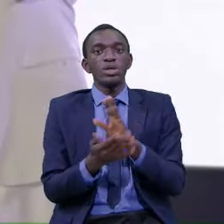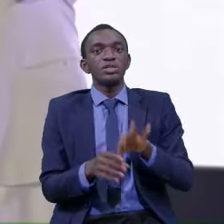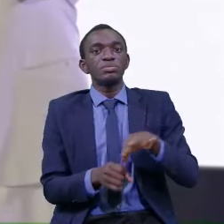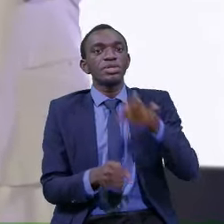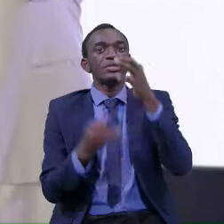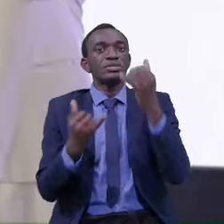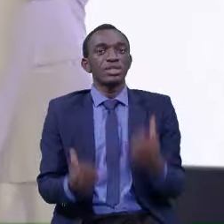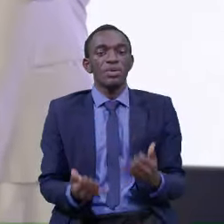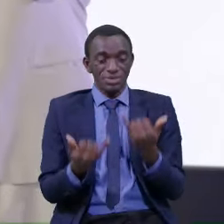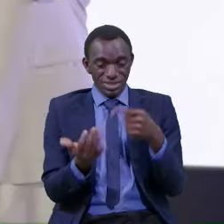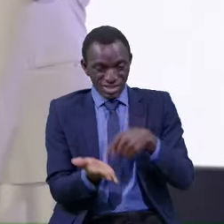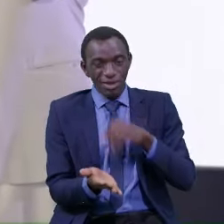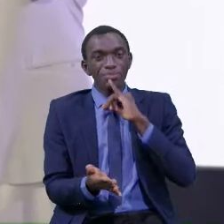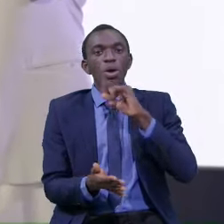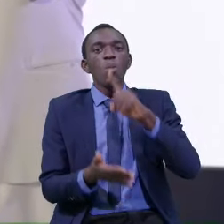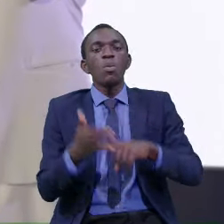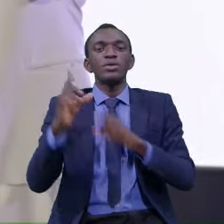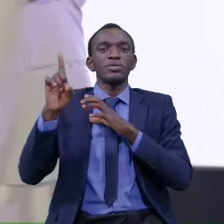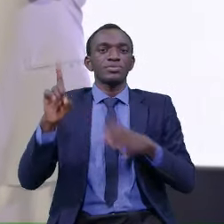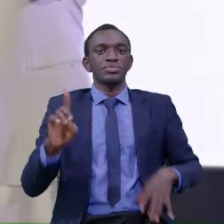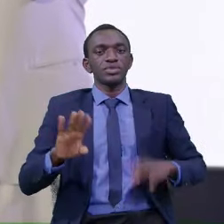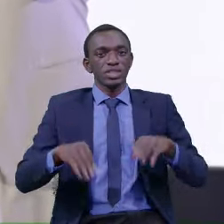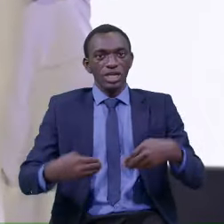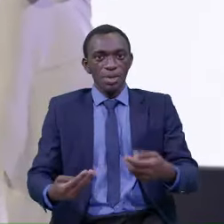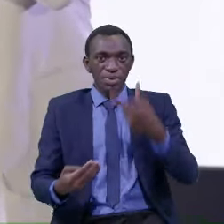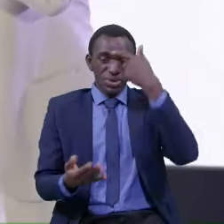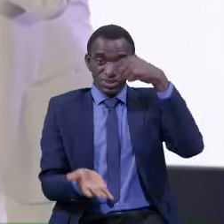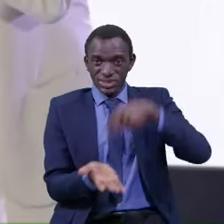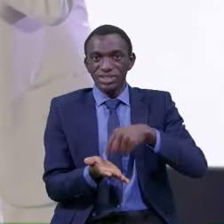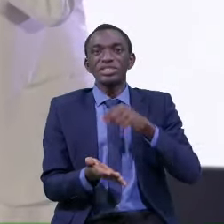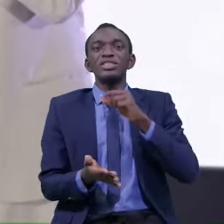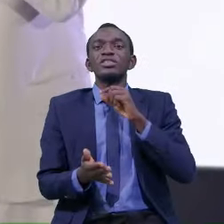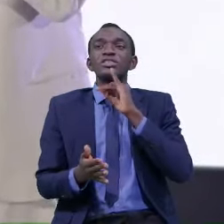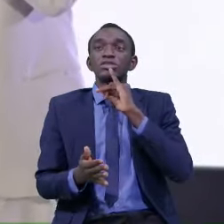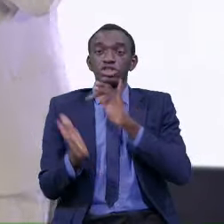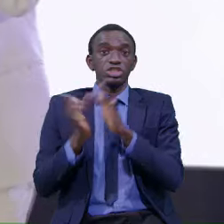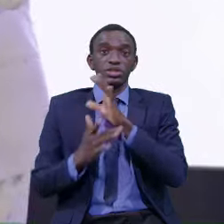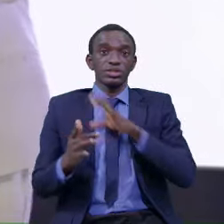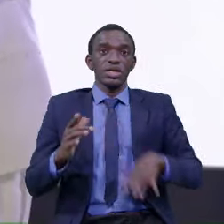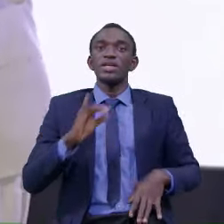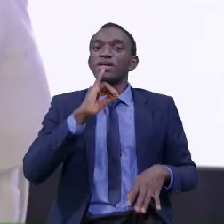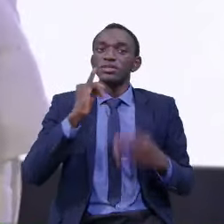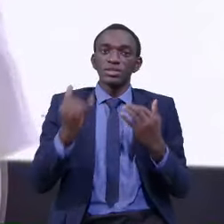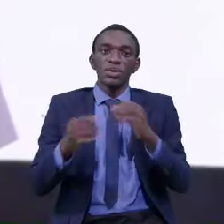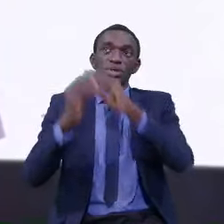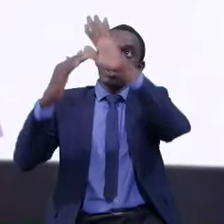Christ has given, because it's now in heaven at the right hand of the Father